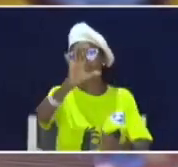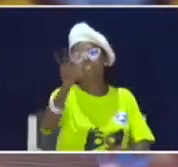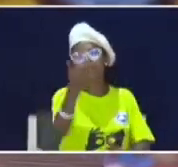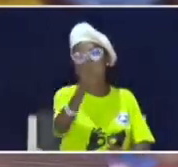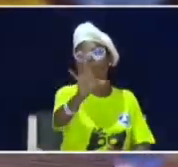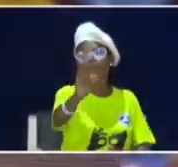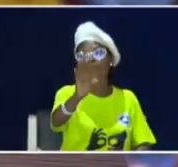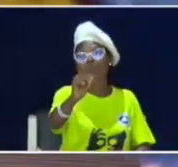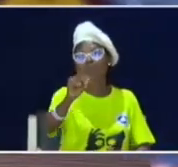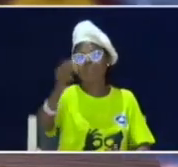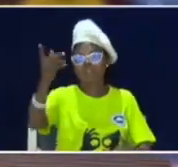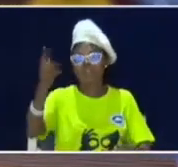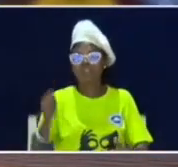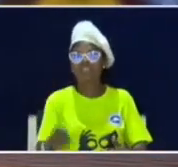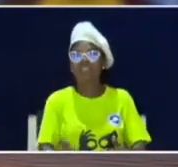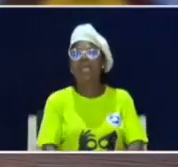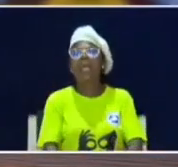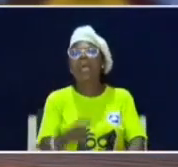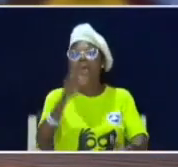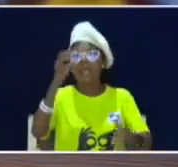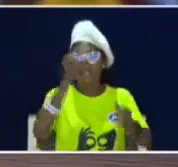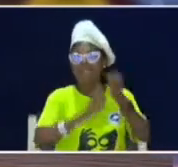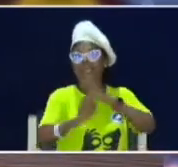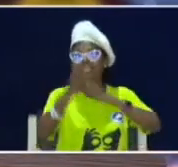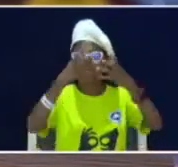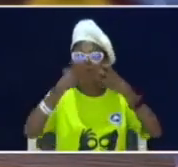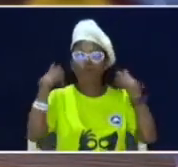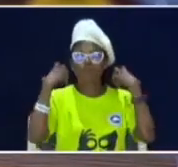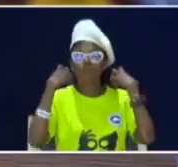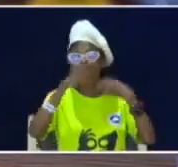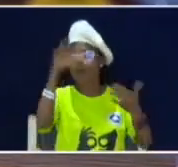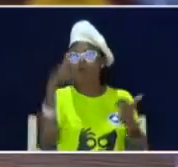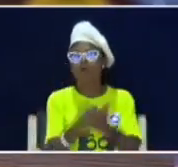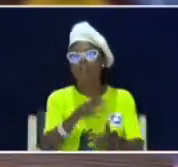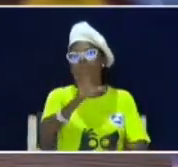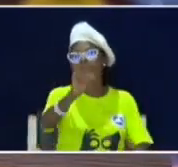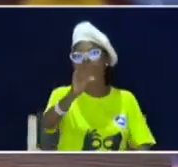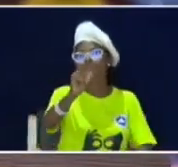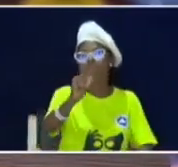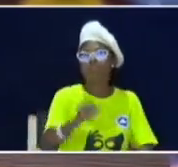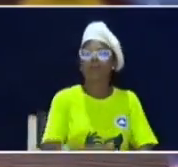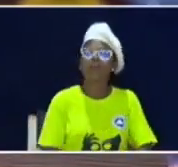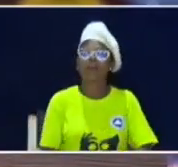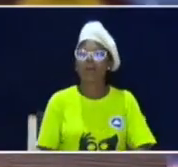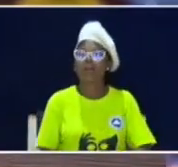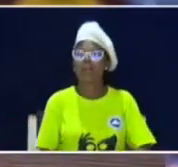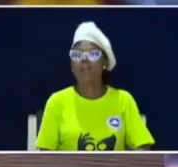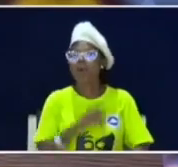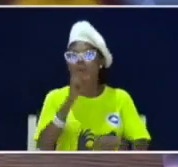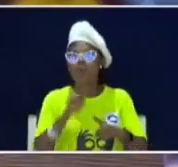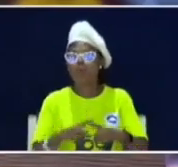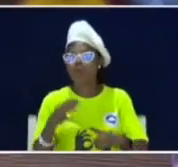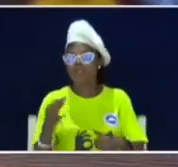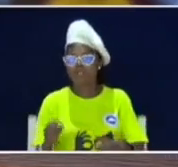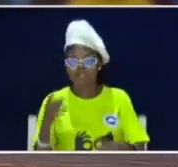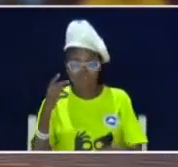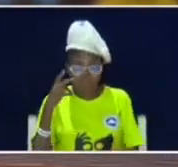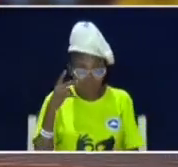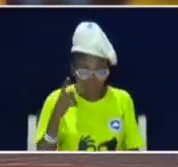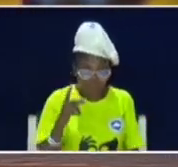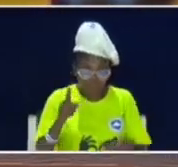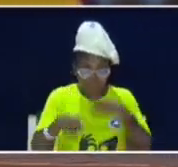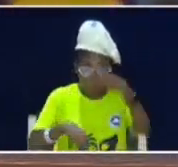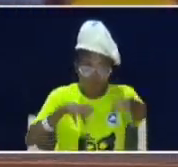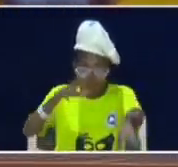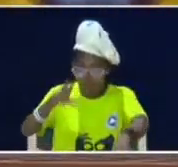Elijah. Elijah consumed the second 50, and then the third 50 had to operate in wisdom, and went before him, who